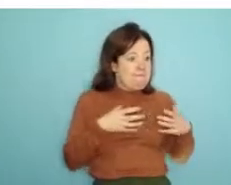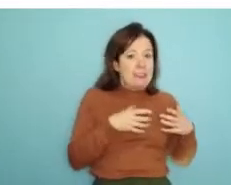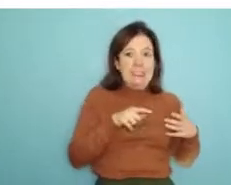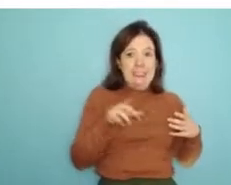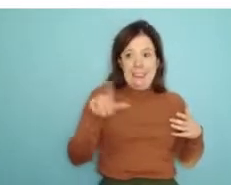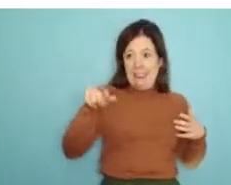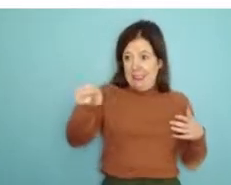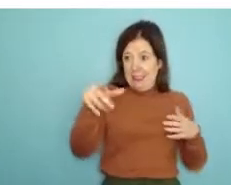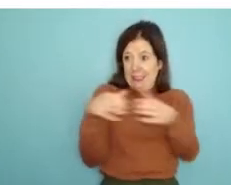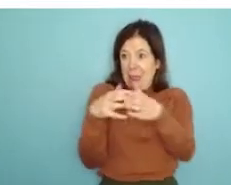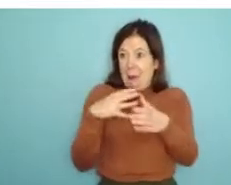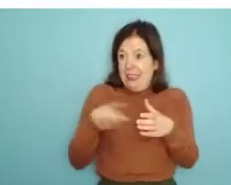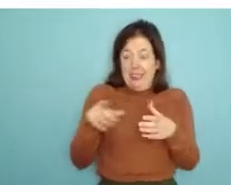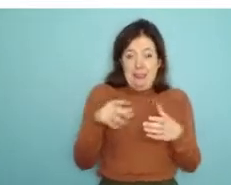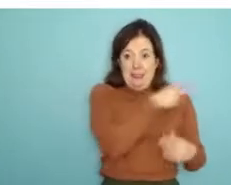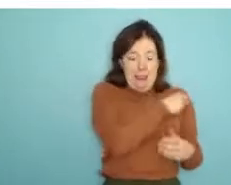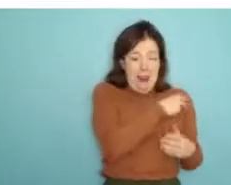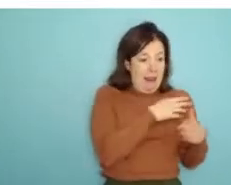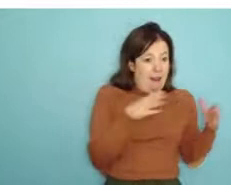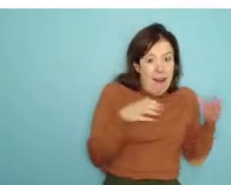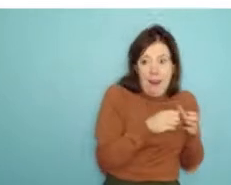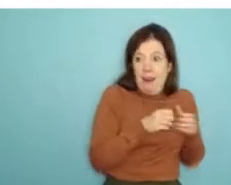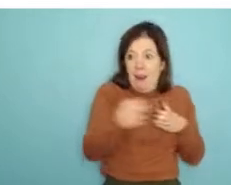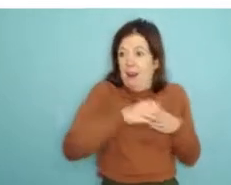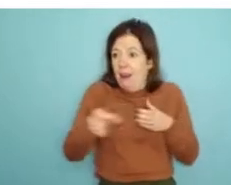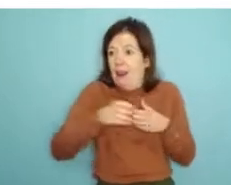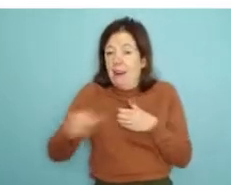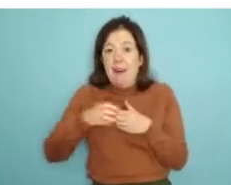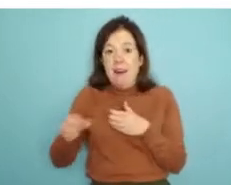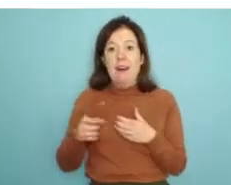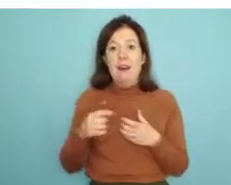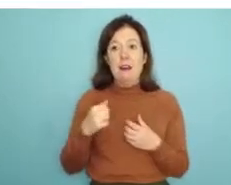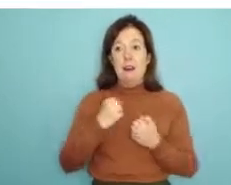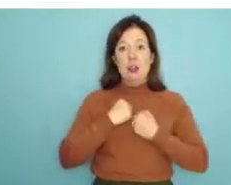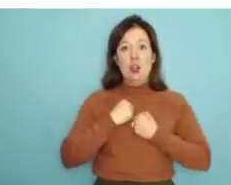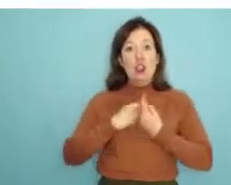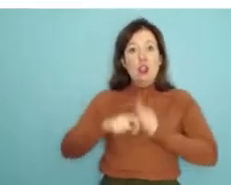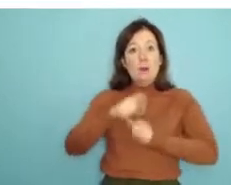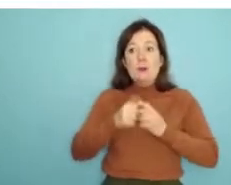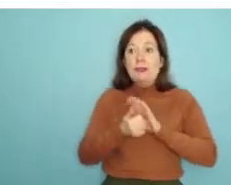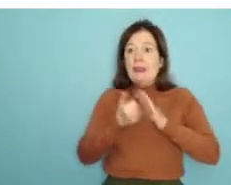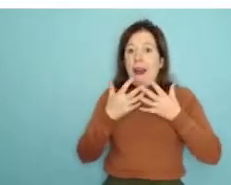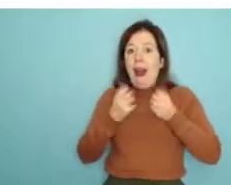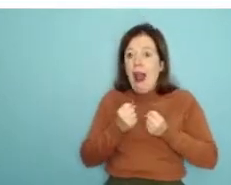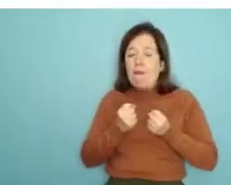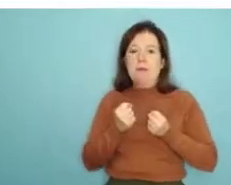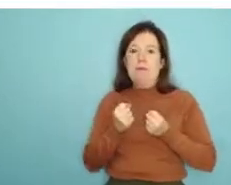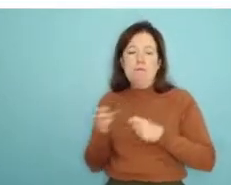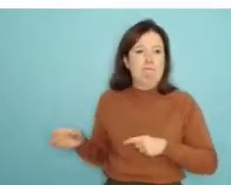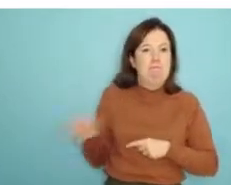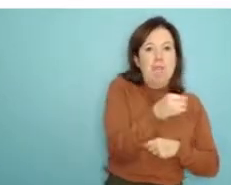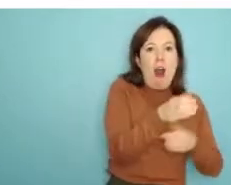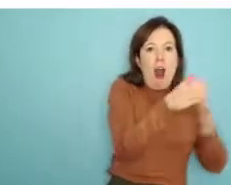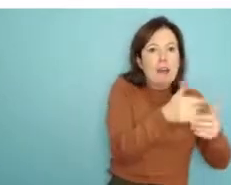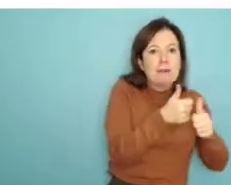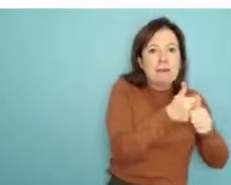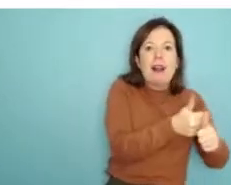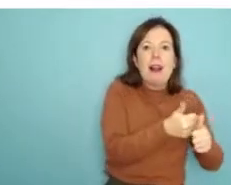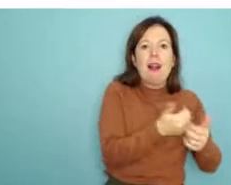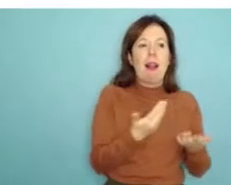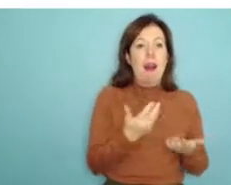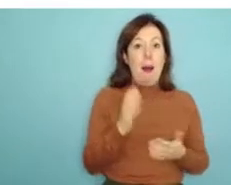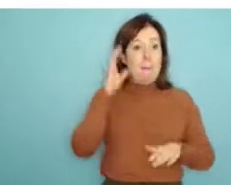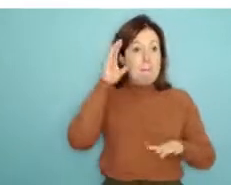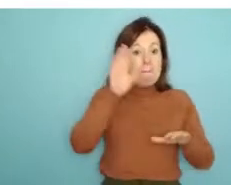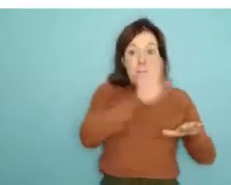and flexing our community skills to work with acute hospitals as required. And it was about providing beds for patients that we